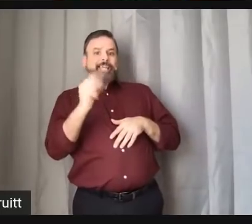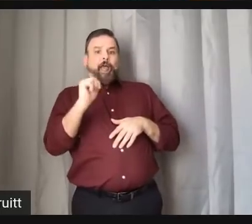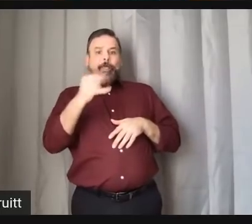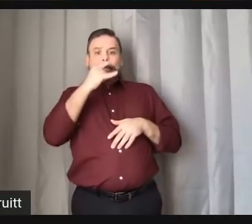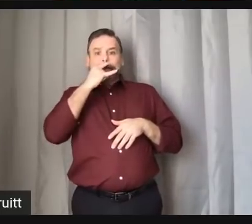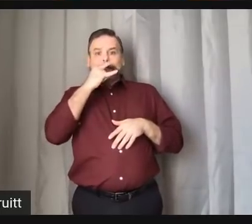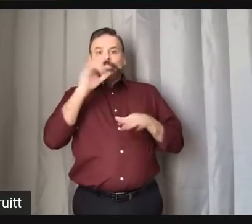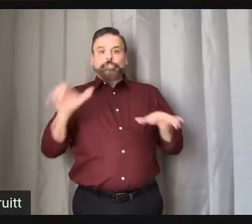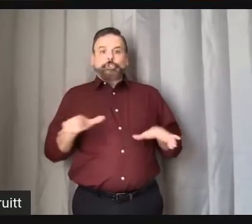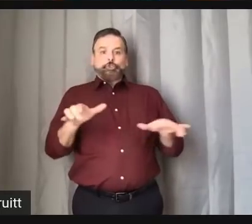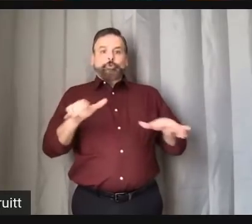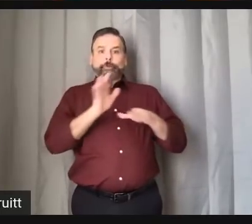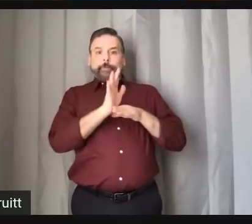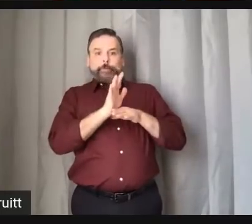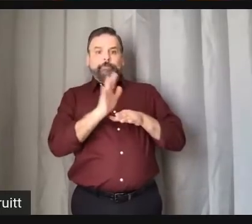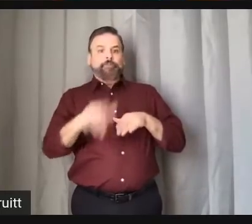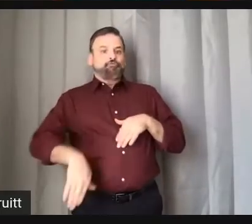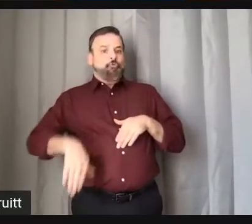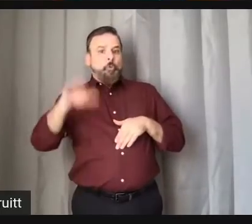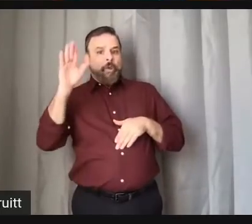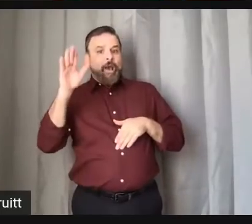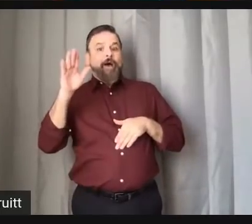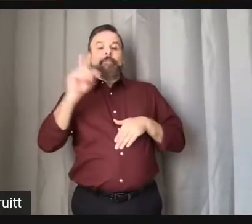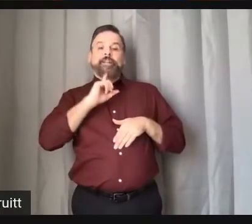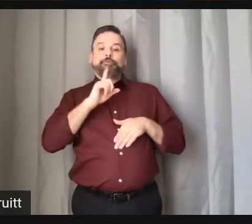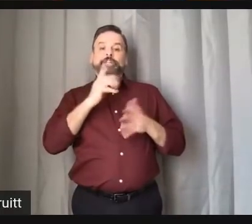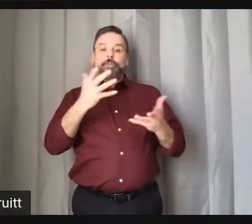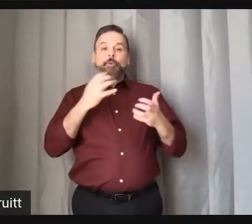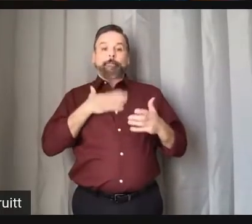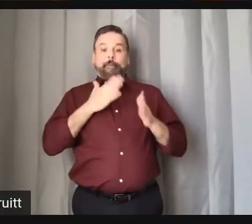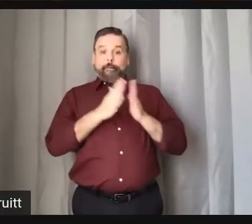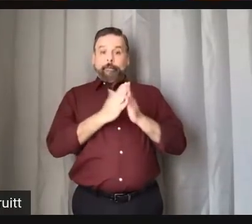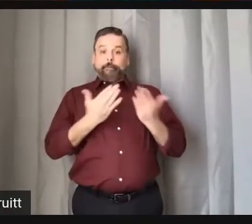kids having growing up. And I really wanted Ghost Squad